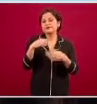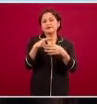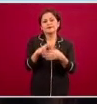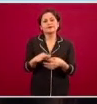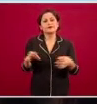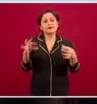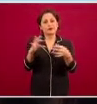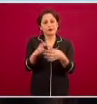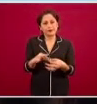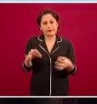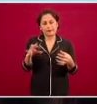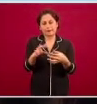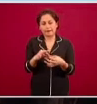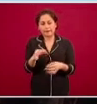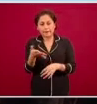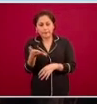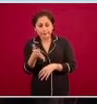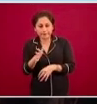So